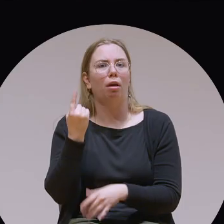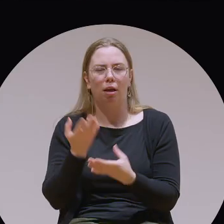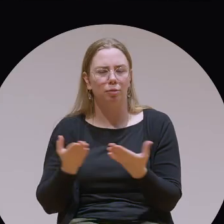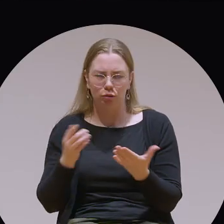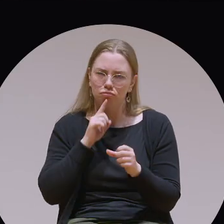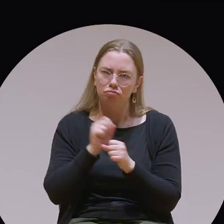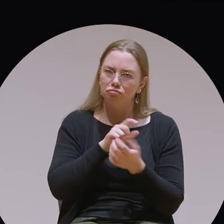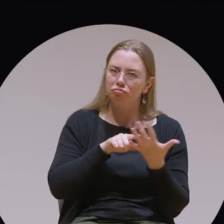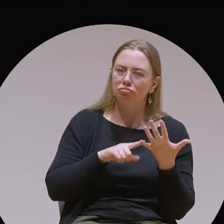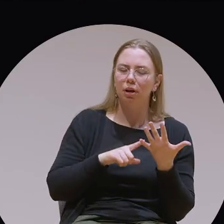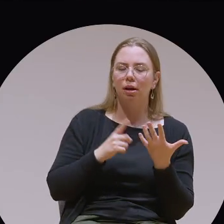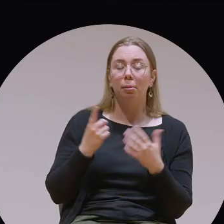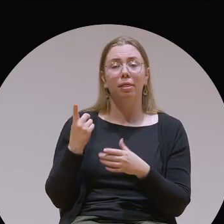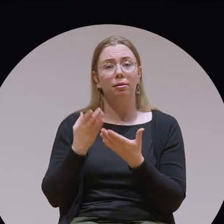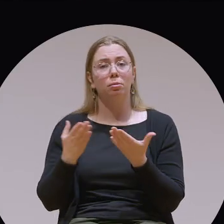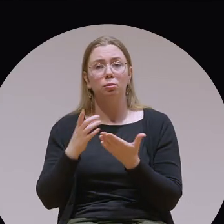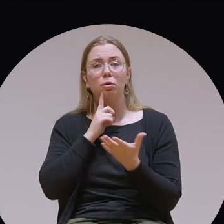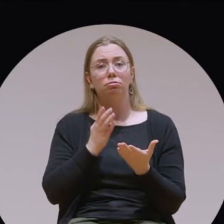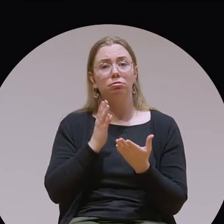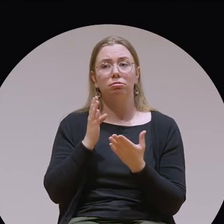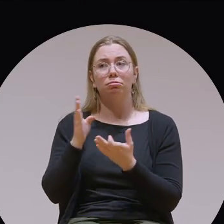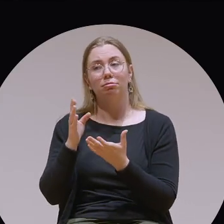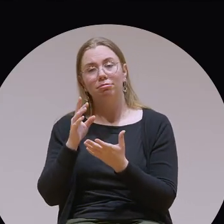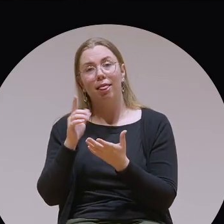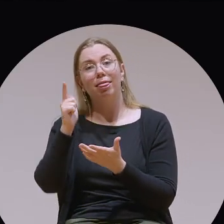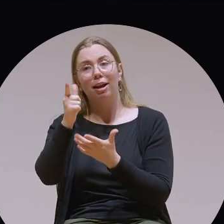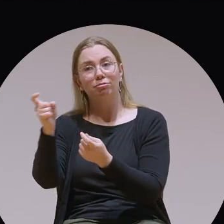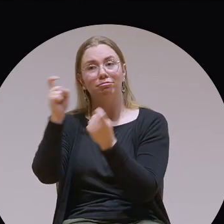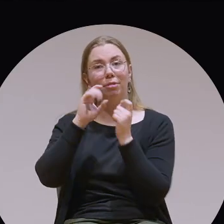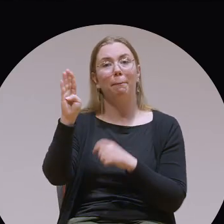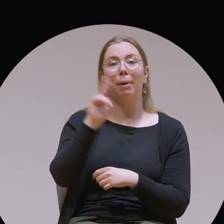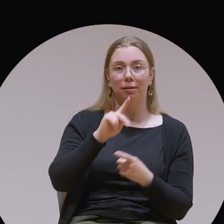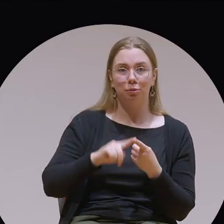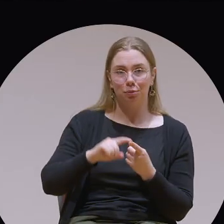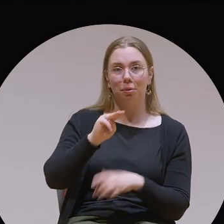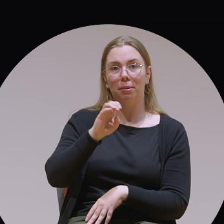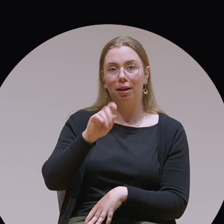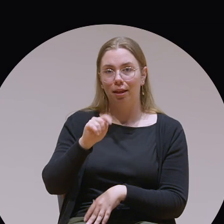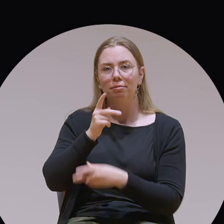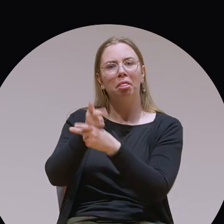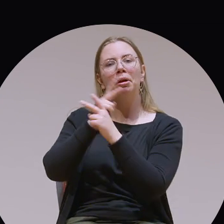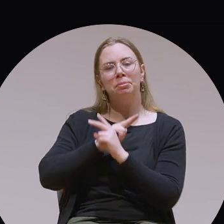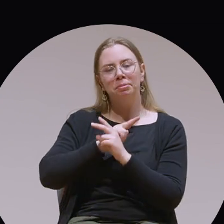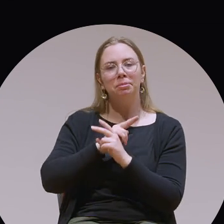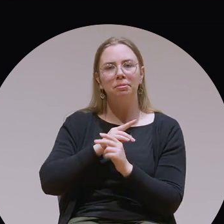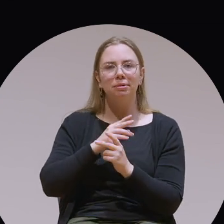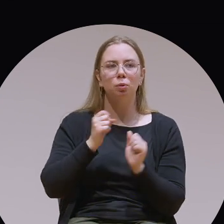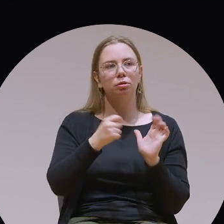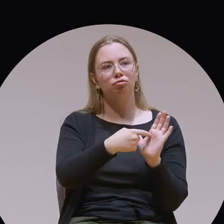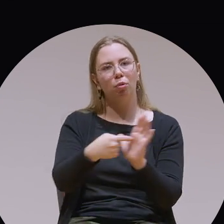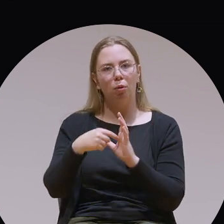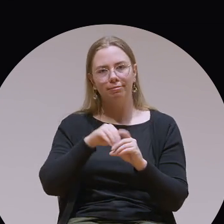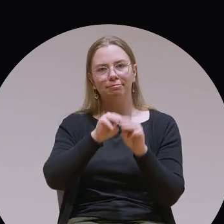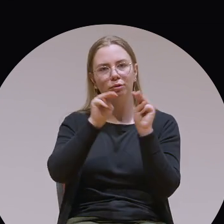This object will actually be returned to the Met for an exhibition which we're having in our Greek and Roman department next year as part of that